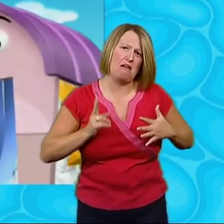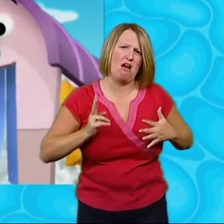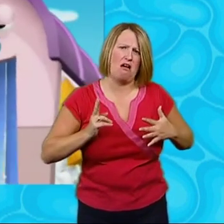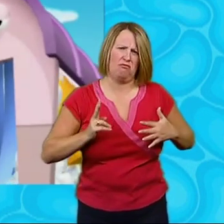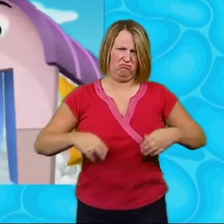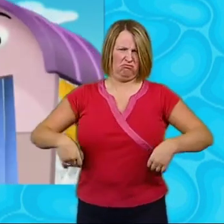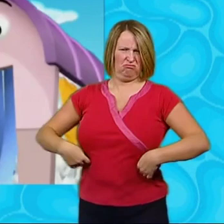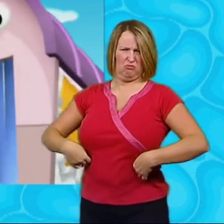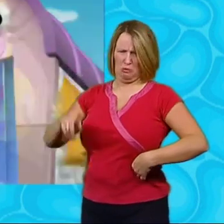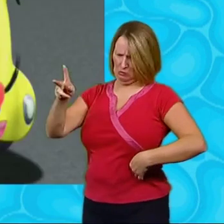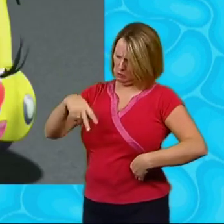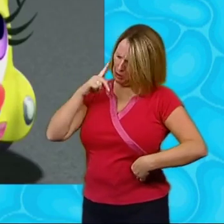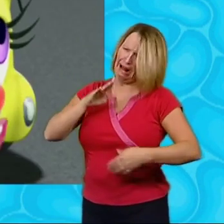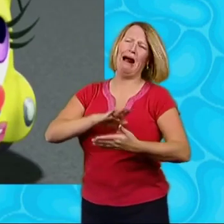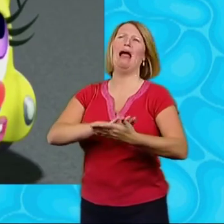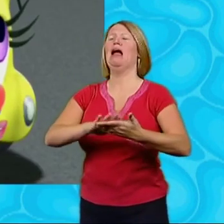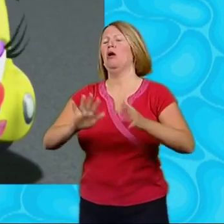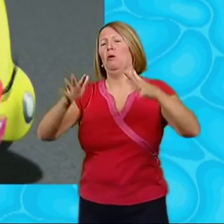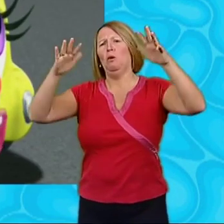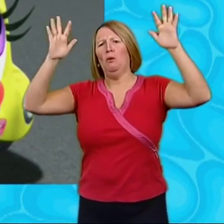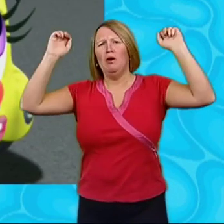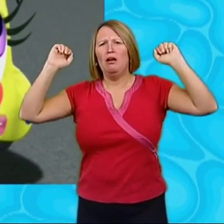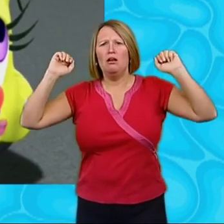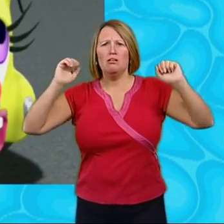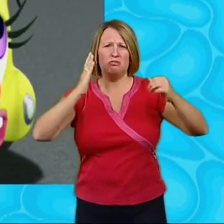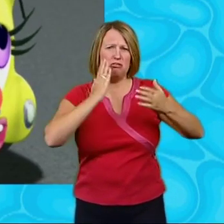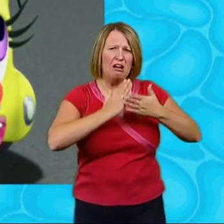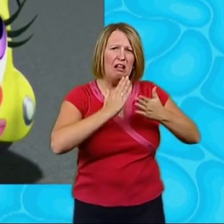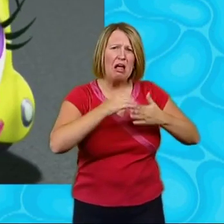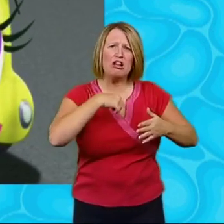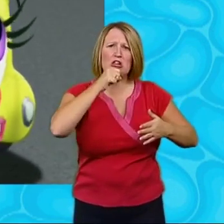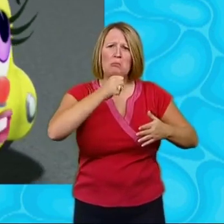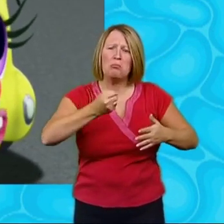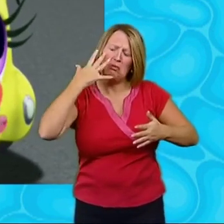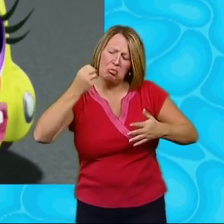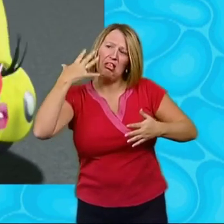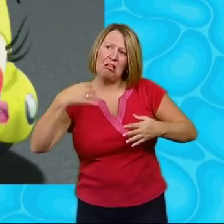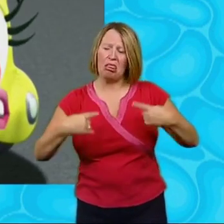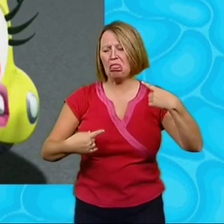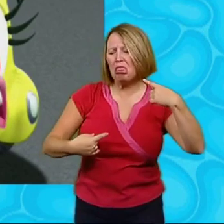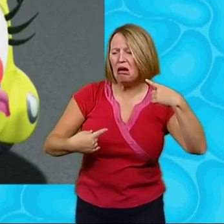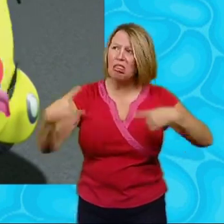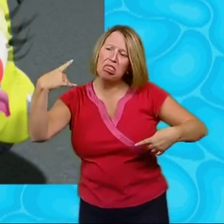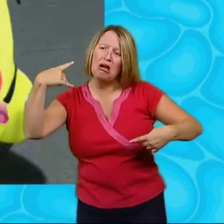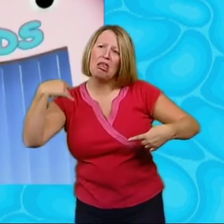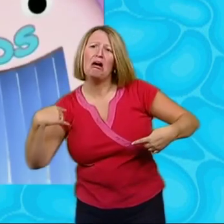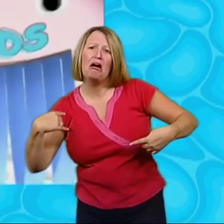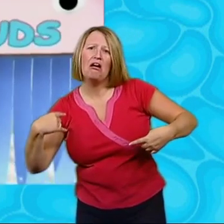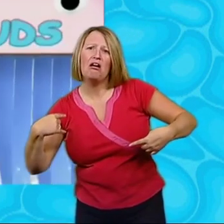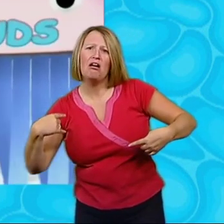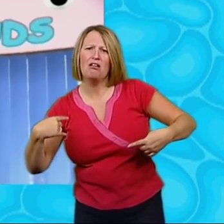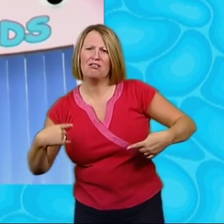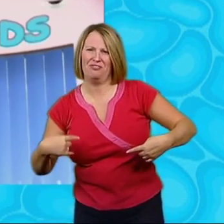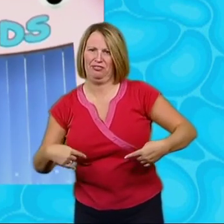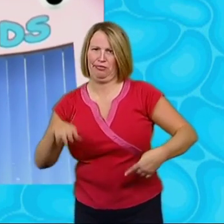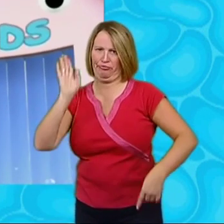You look very clean to me. I dripped ice cream all over me. Just look. What, that